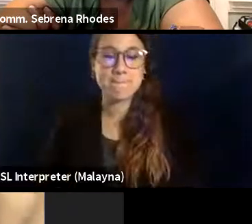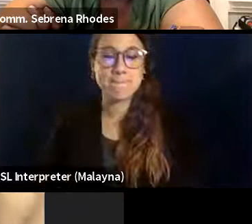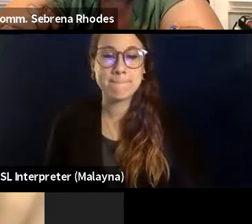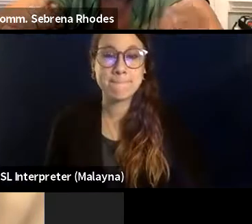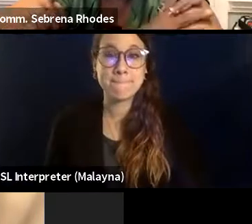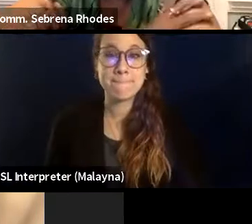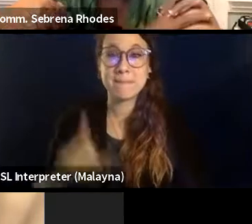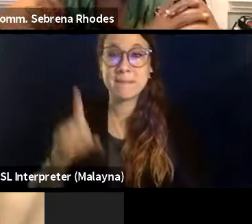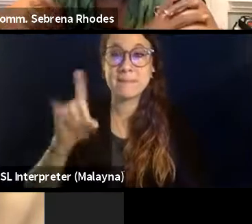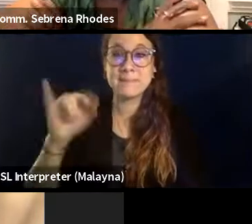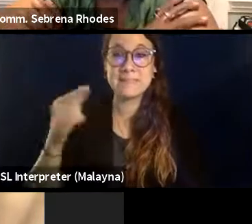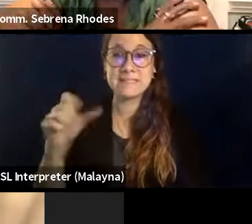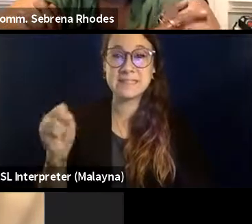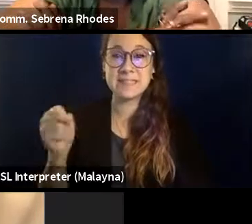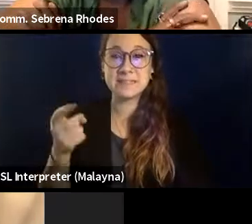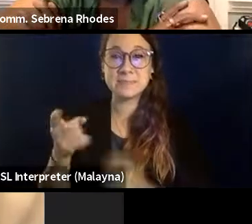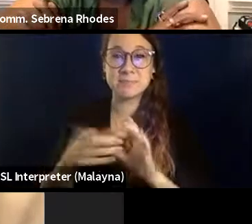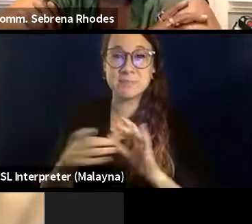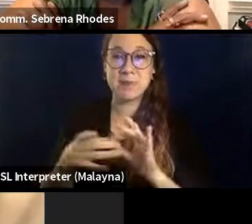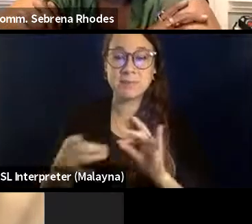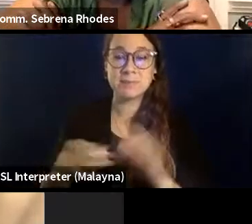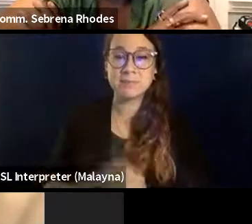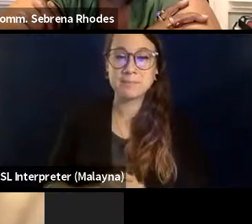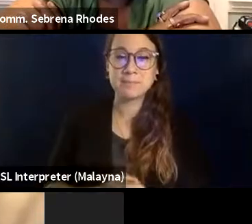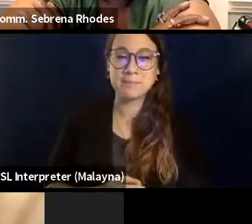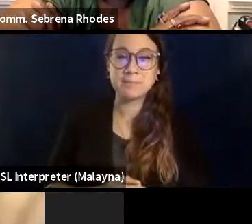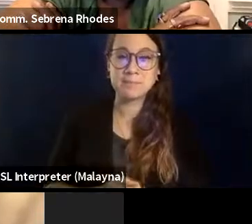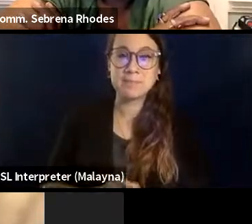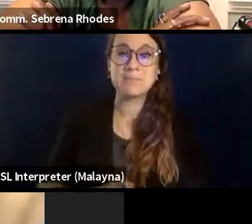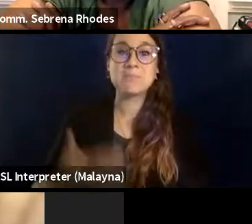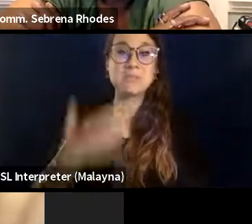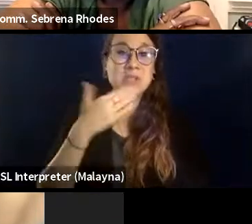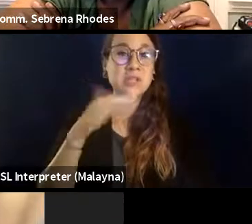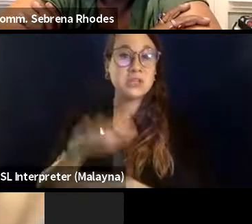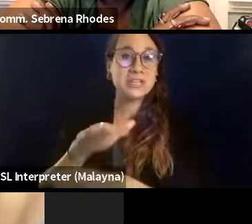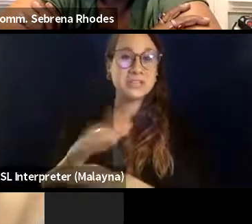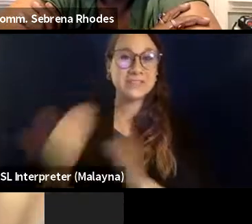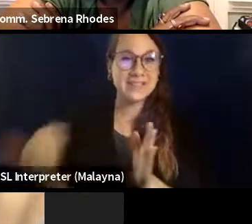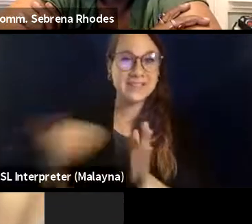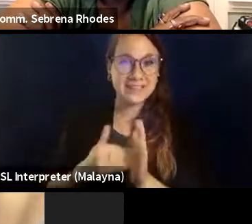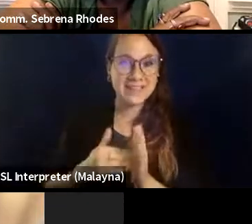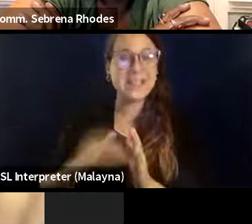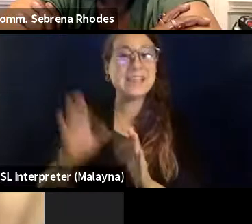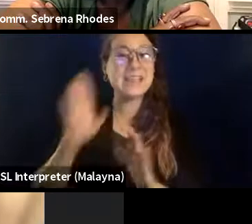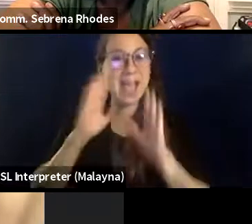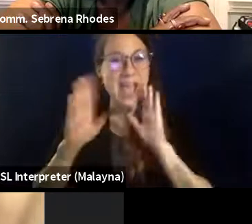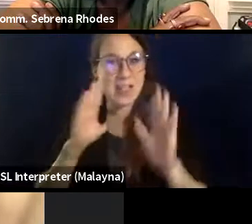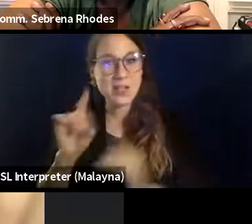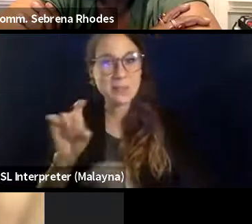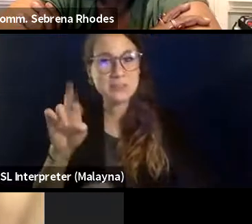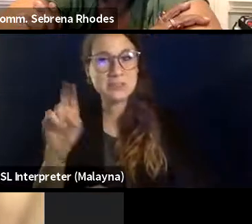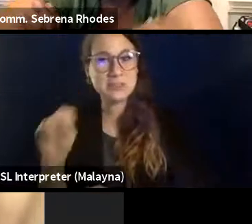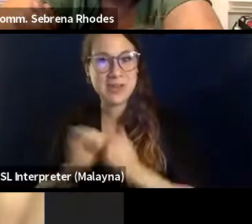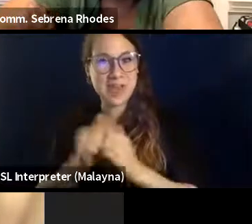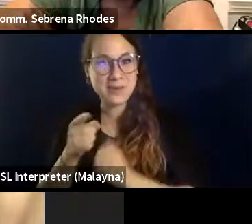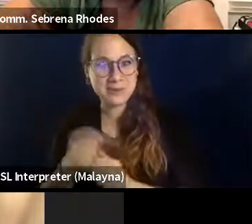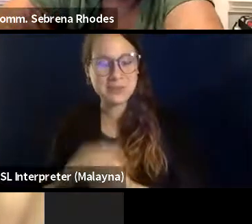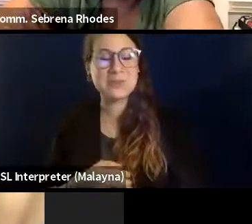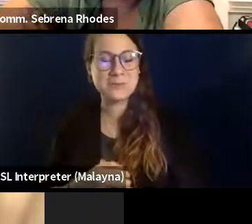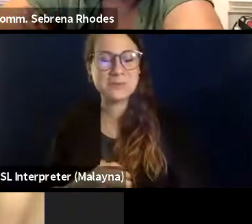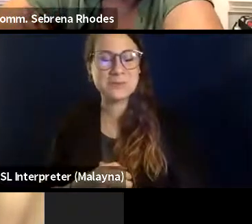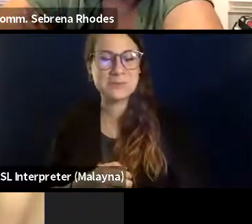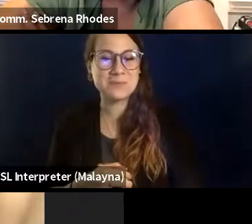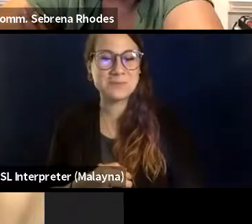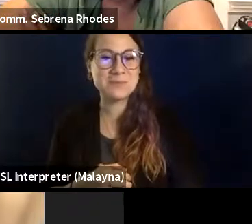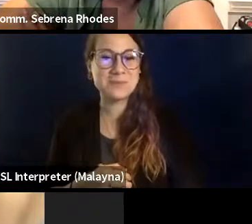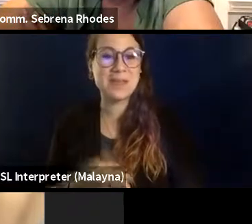Ms. Diggs, you have the floor. Good evening again. So, hi, Mrs. Duran. How are you? This is Juanita Diggs of